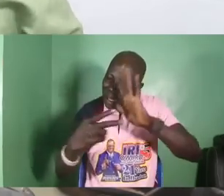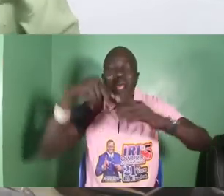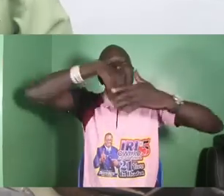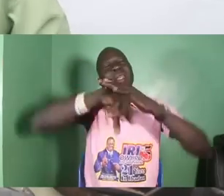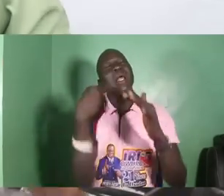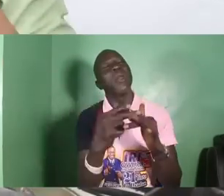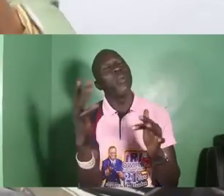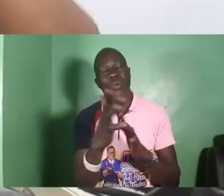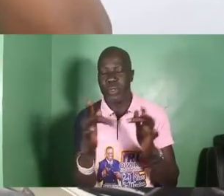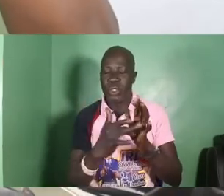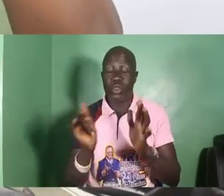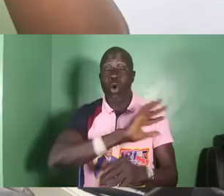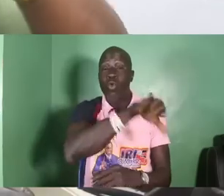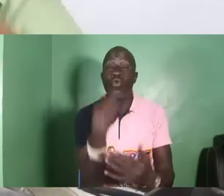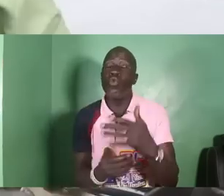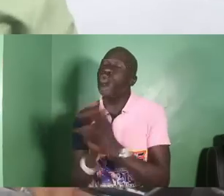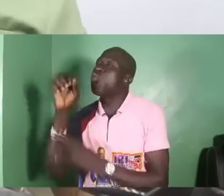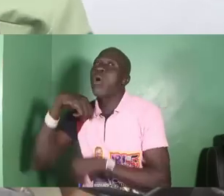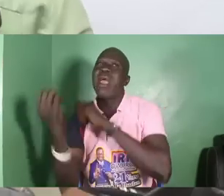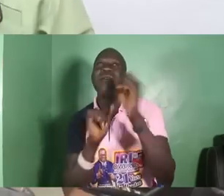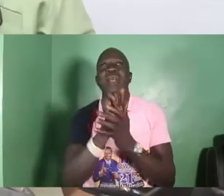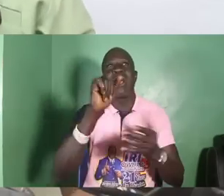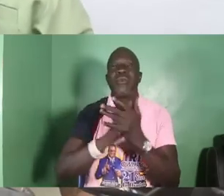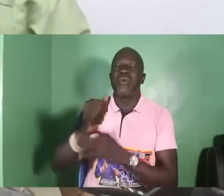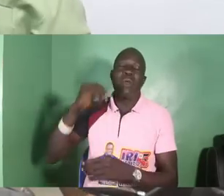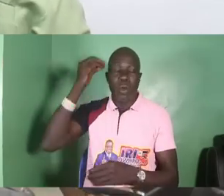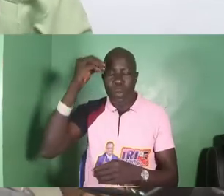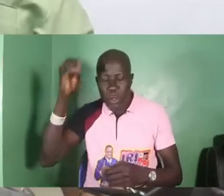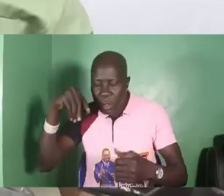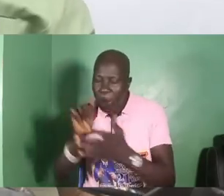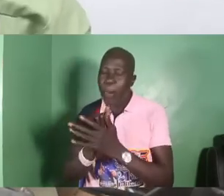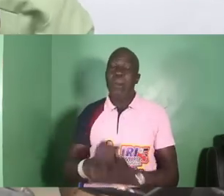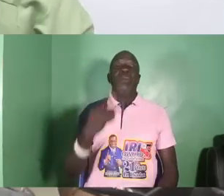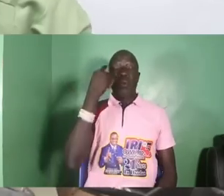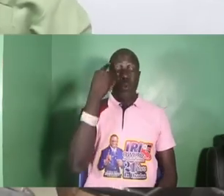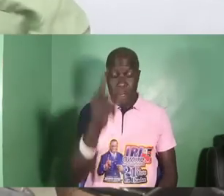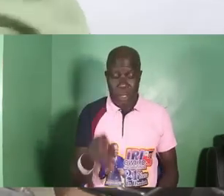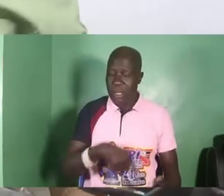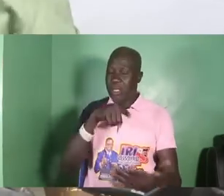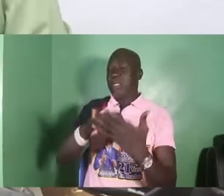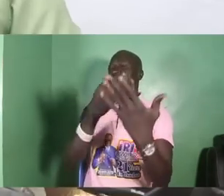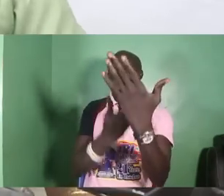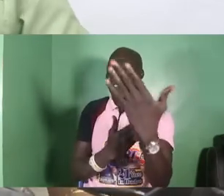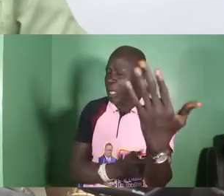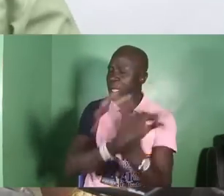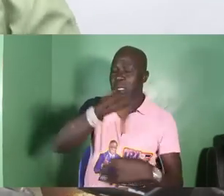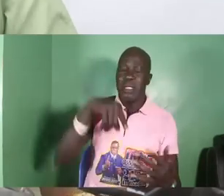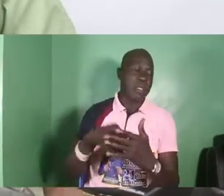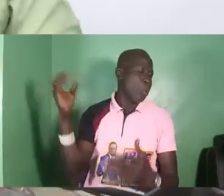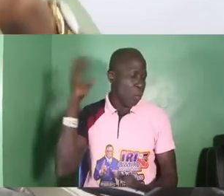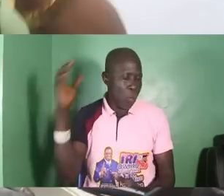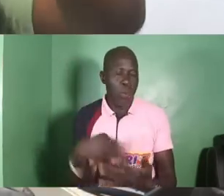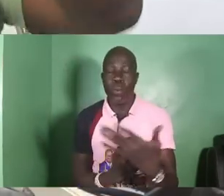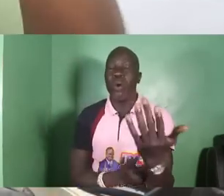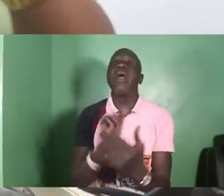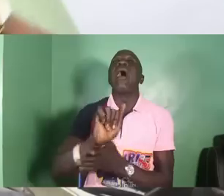ń tẹ̀lé. In the name of Jesus. Gbogbo àwọn tó bá ní oore ọ̀fẹ́. God has privilege. Láti rí àdúrà ìgbọ́ lónìí. To hear this prayer today.